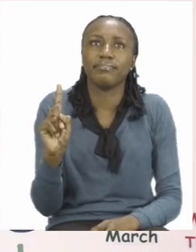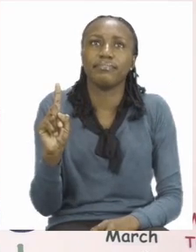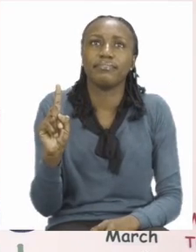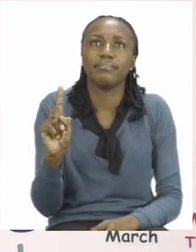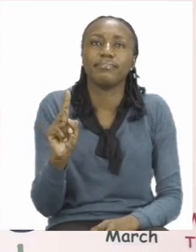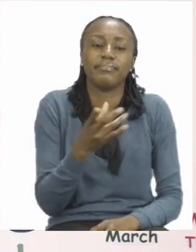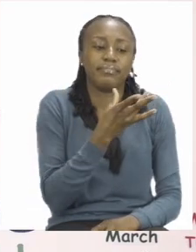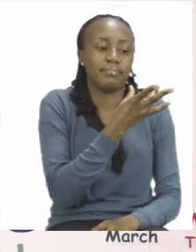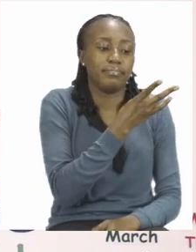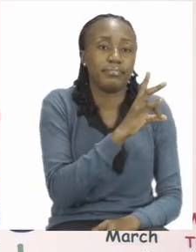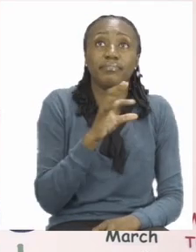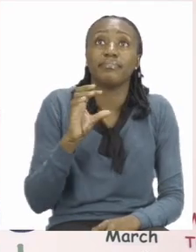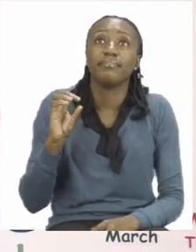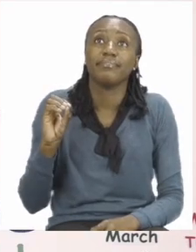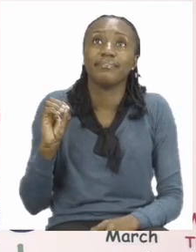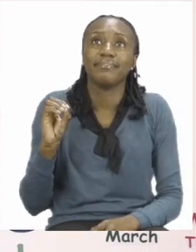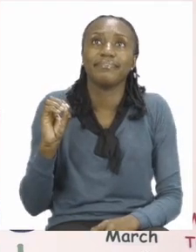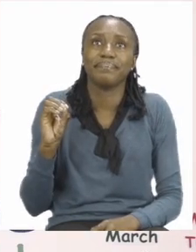71,